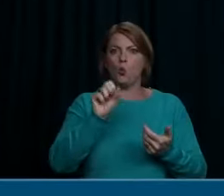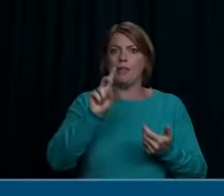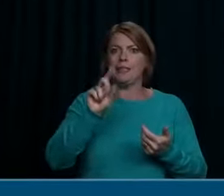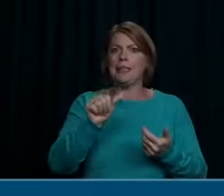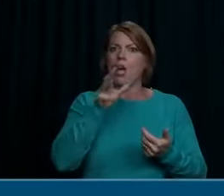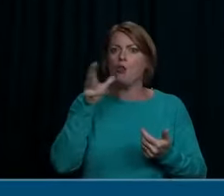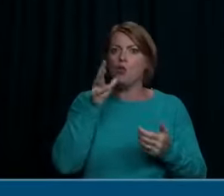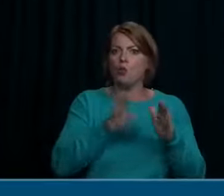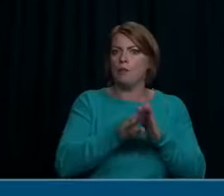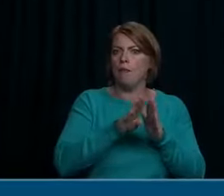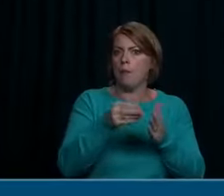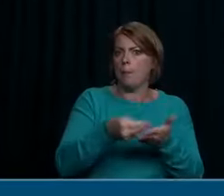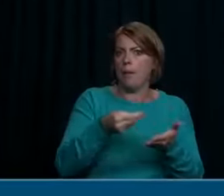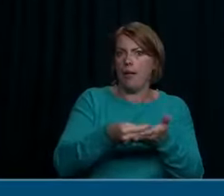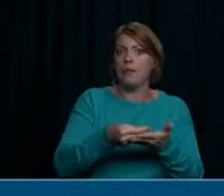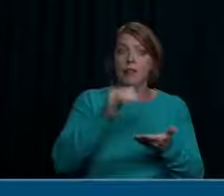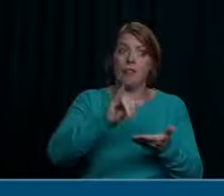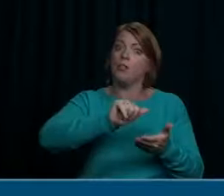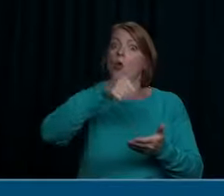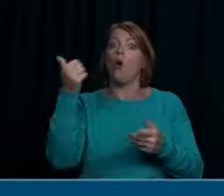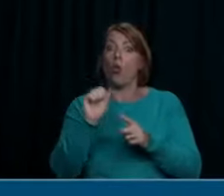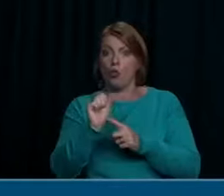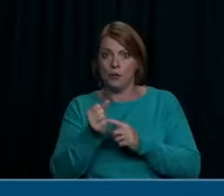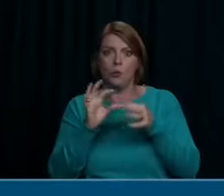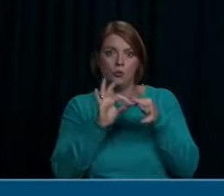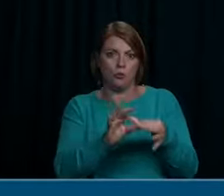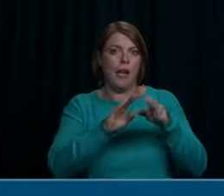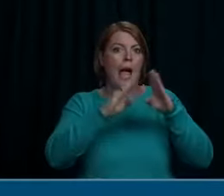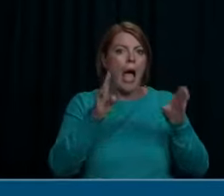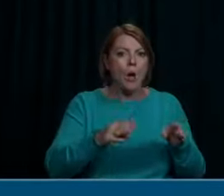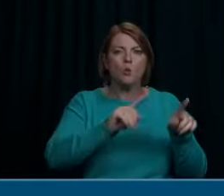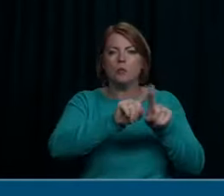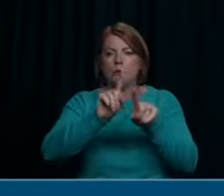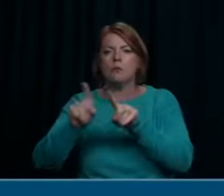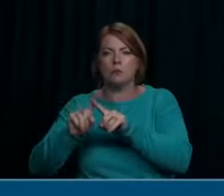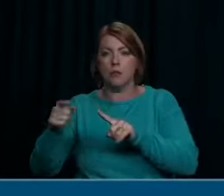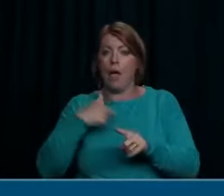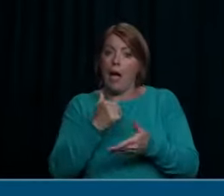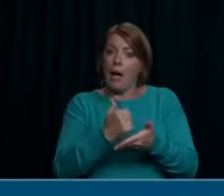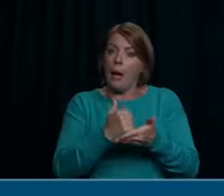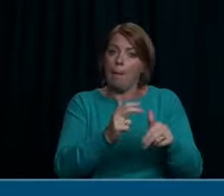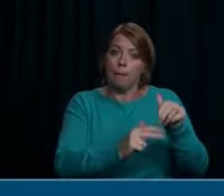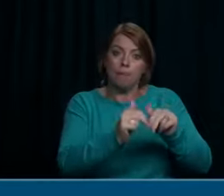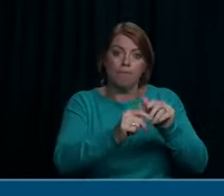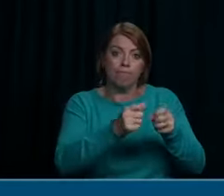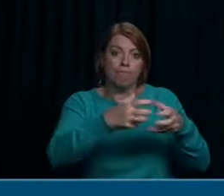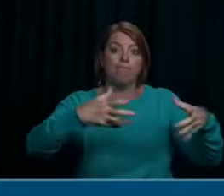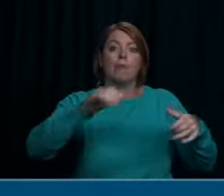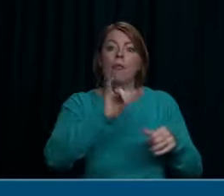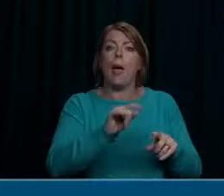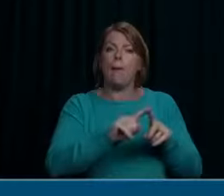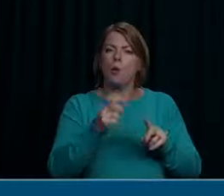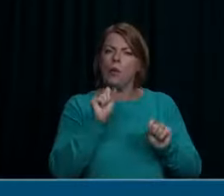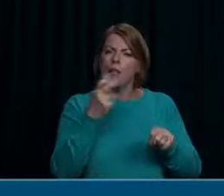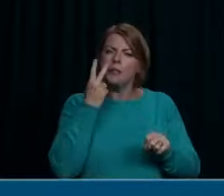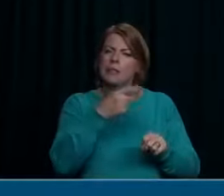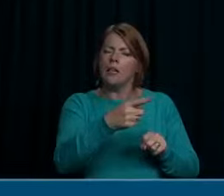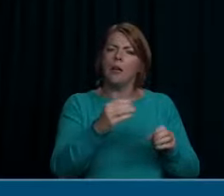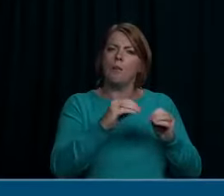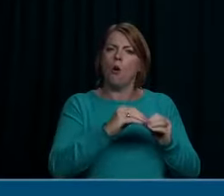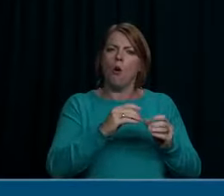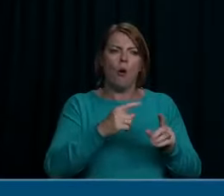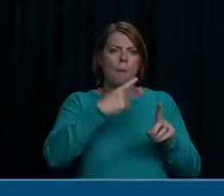whole nother deal with housing and everything else that I helped with. But you can tell that it actually affected them in a positive manner because they didn't have to